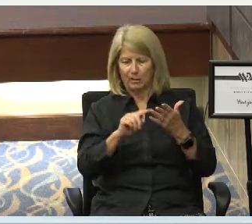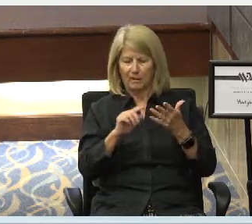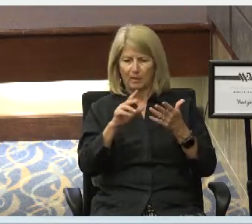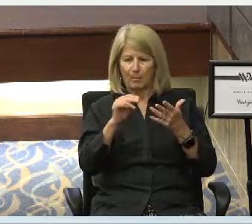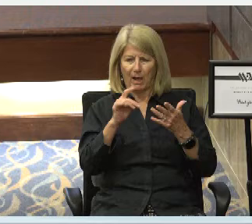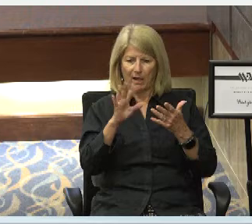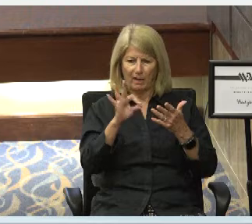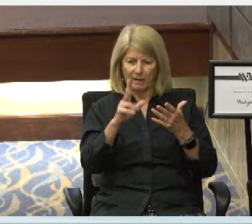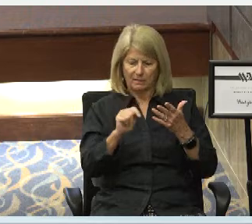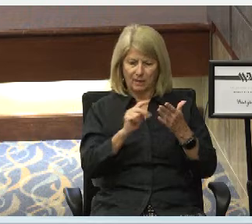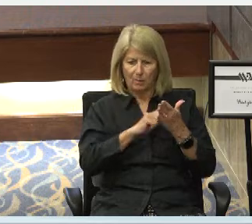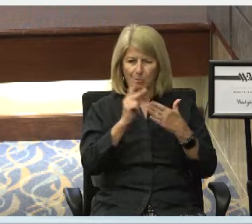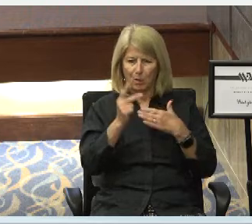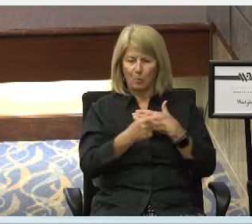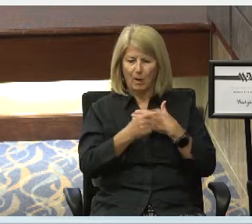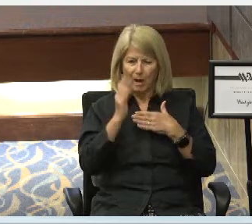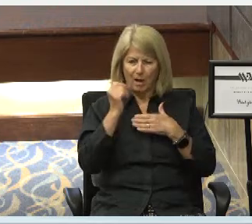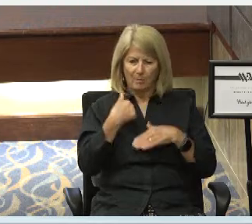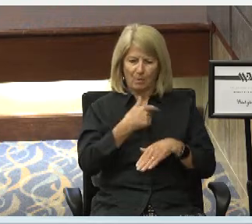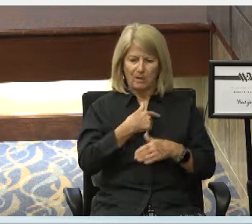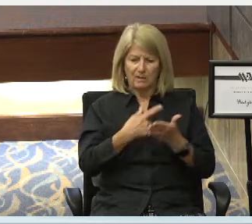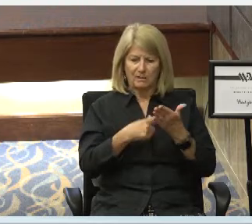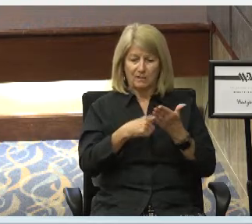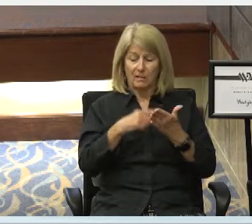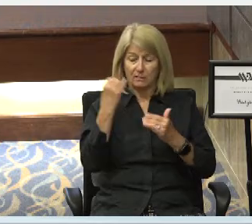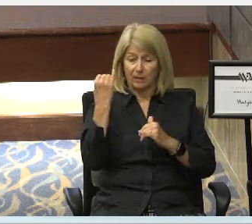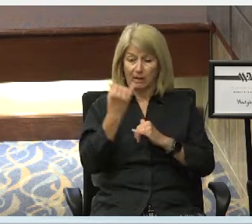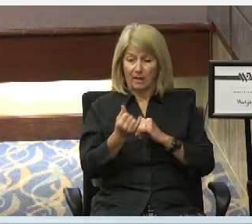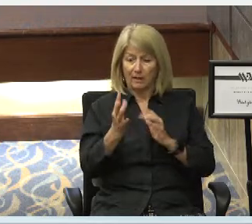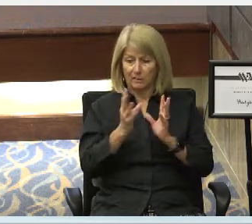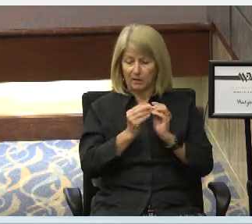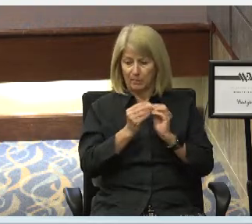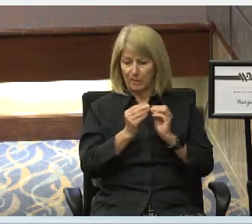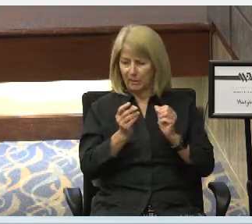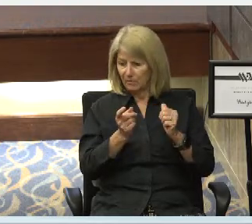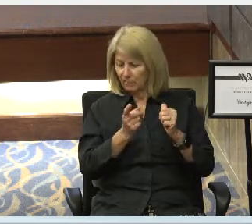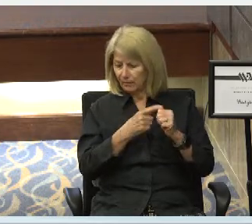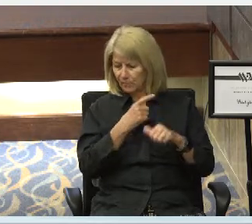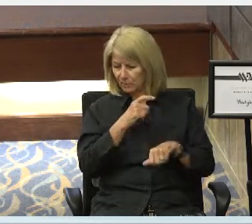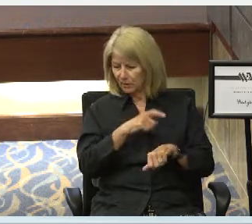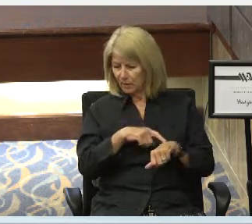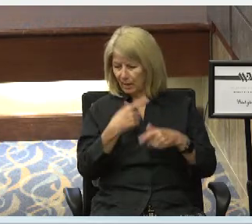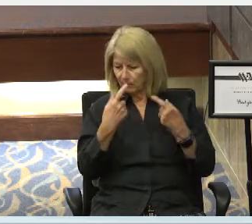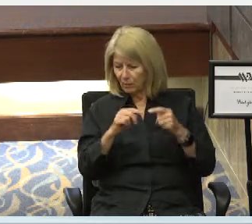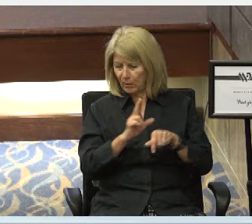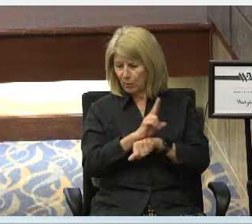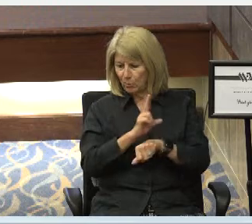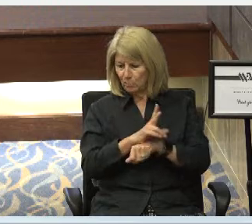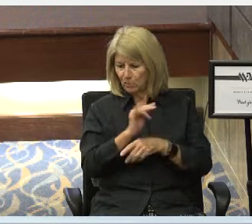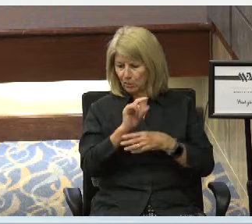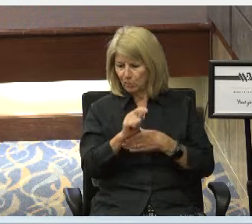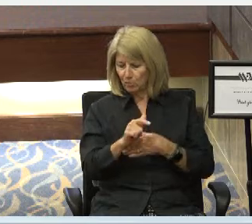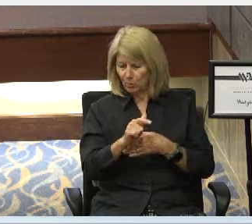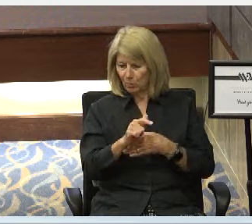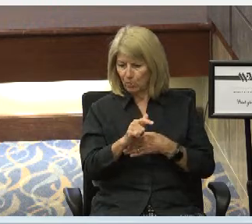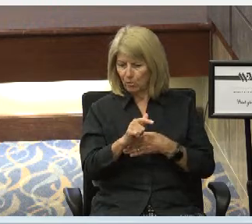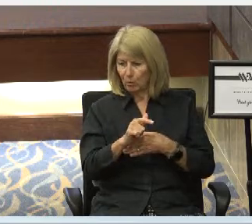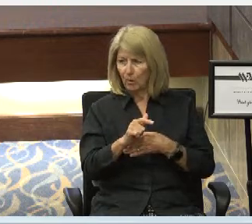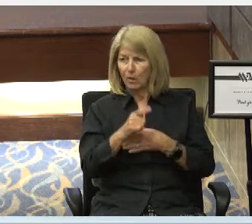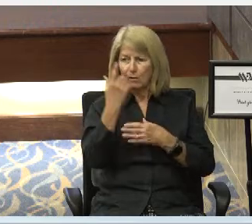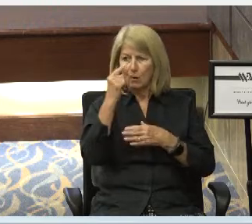earlier last meeting. First time we've ever used TIF funds to try to use as a tool to provide for affordable